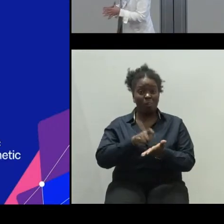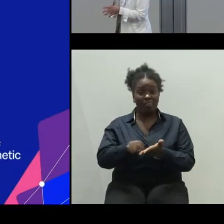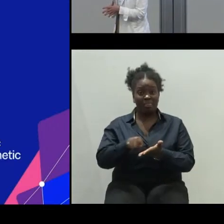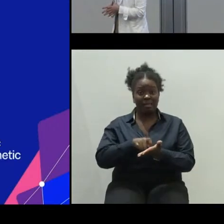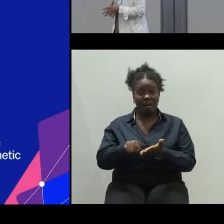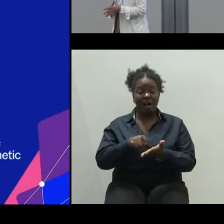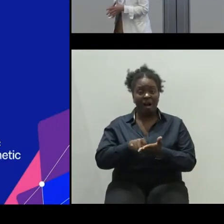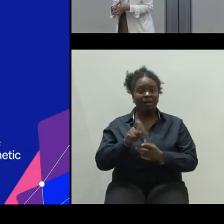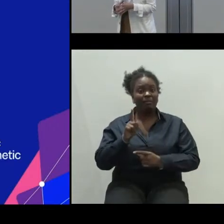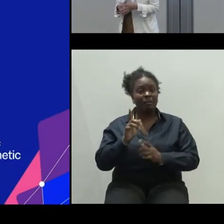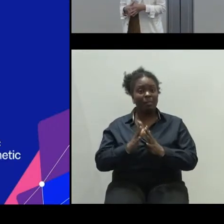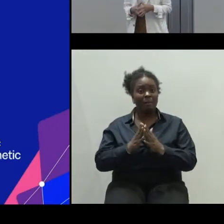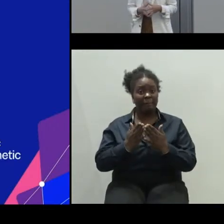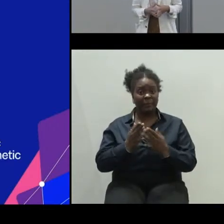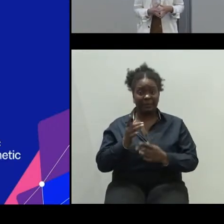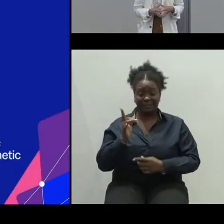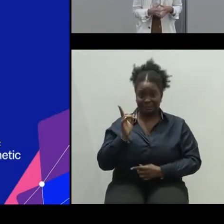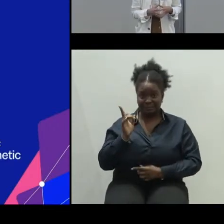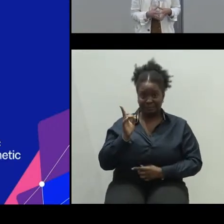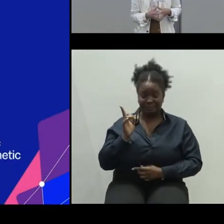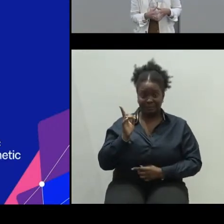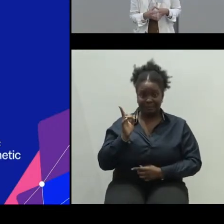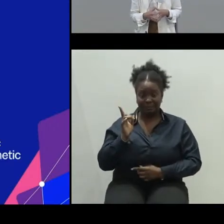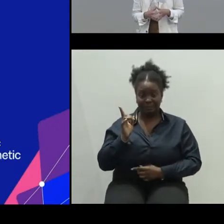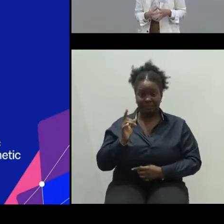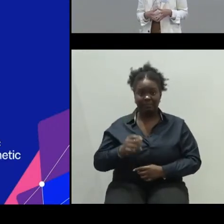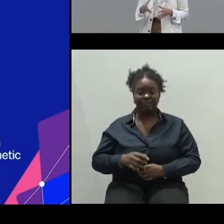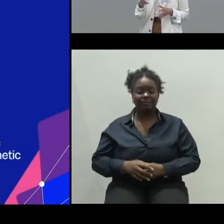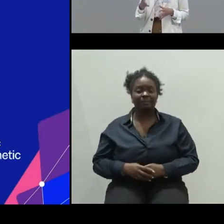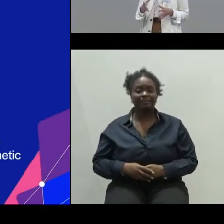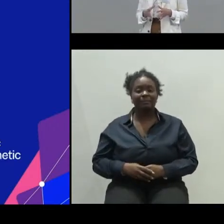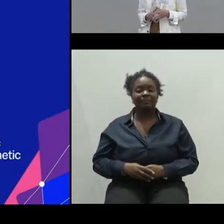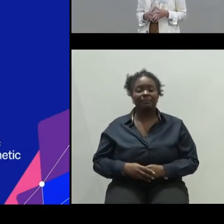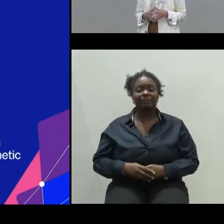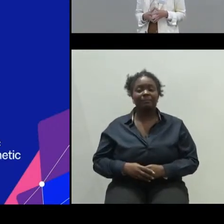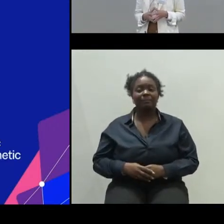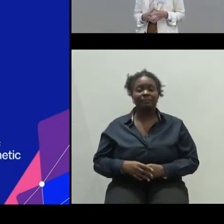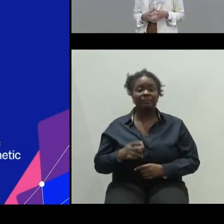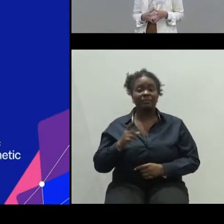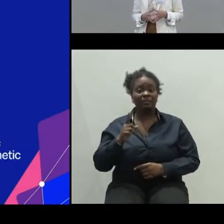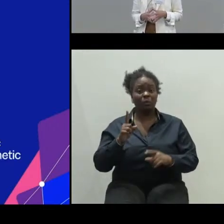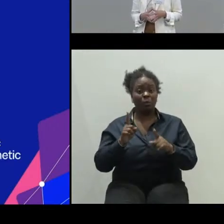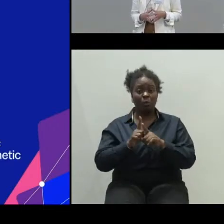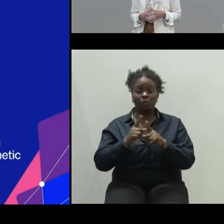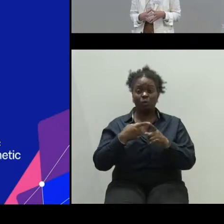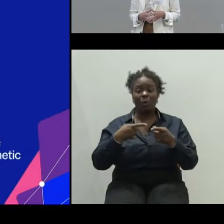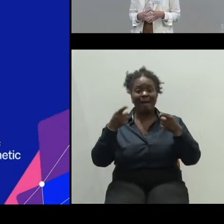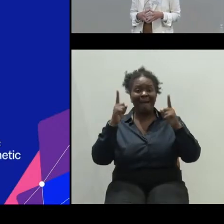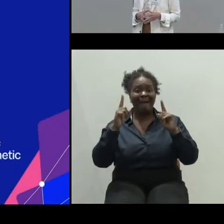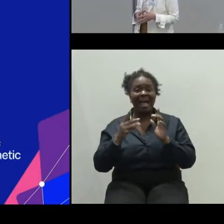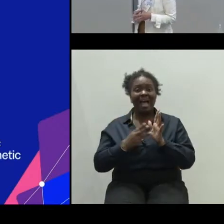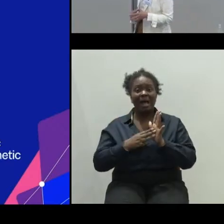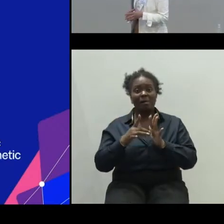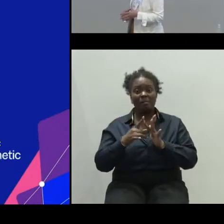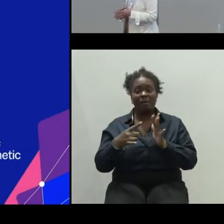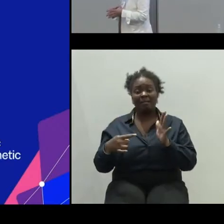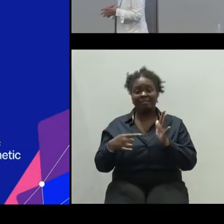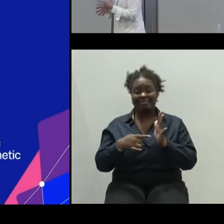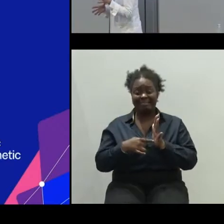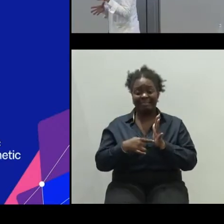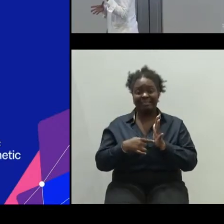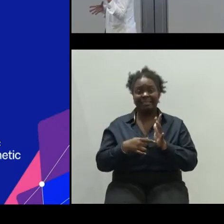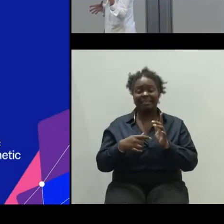Arthur D. Little Professor of Chemical Engineering in MIT. She's also the current head of MIT Chemical